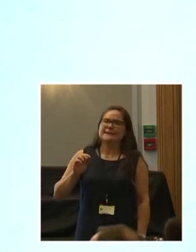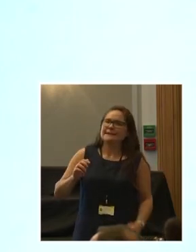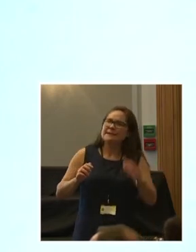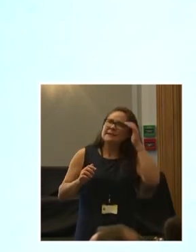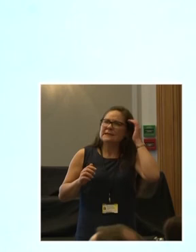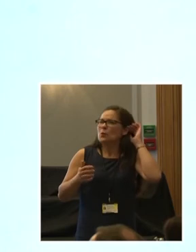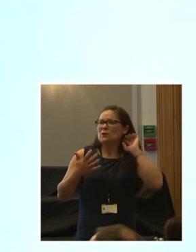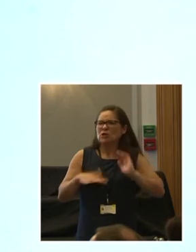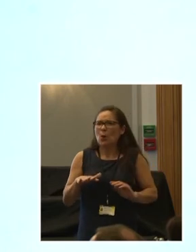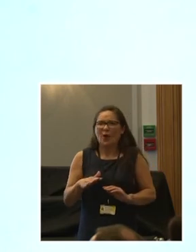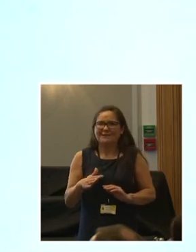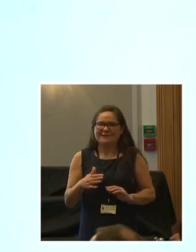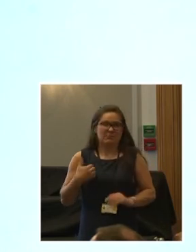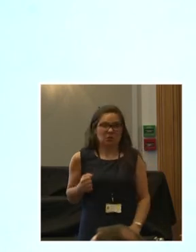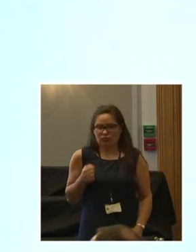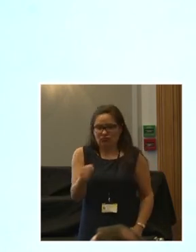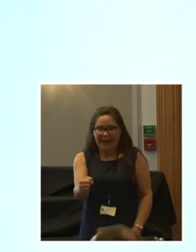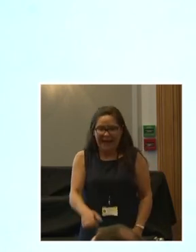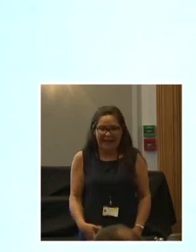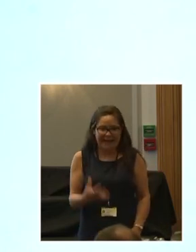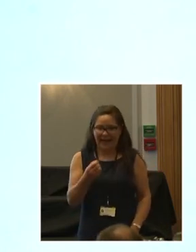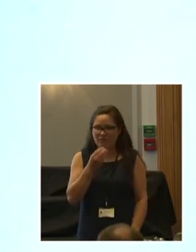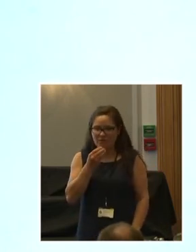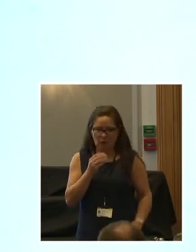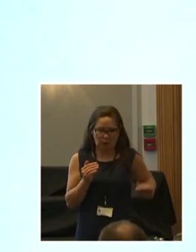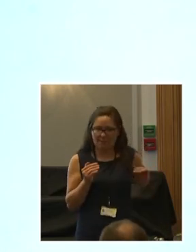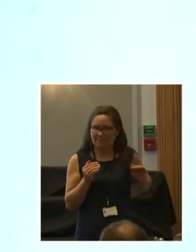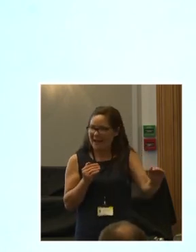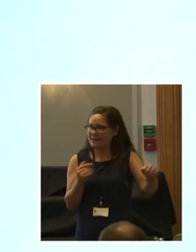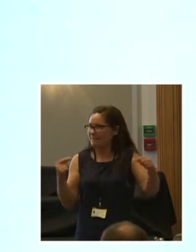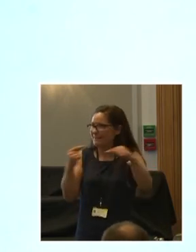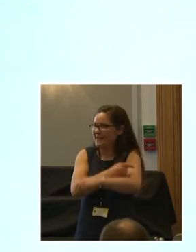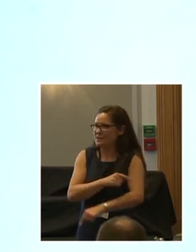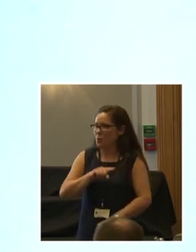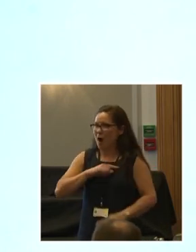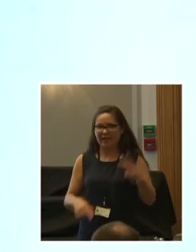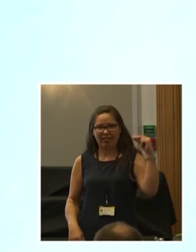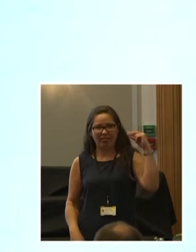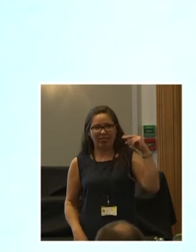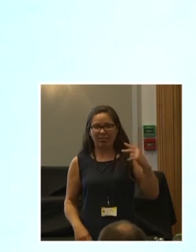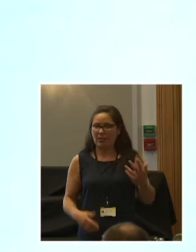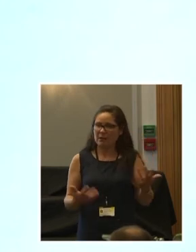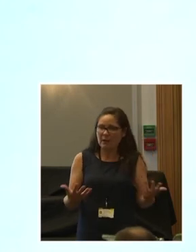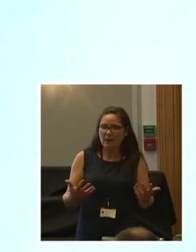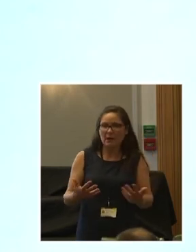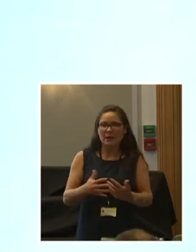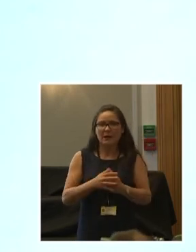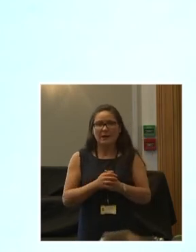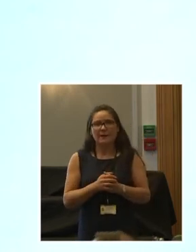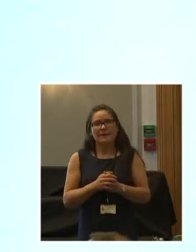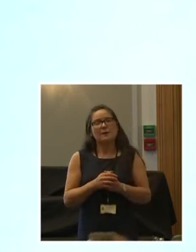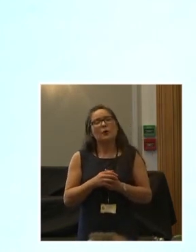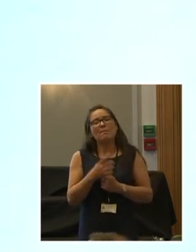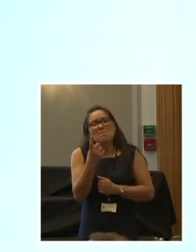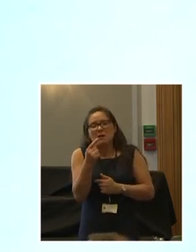definitely don't want that to happen. So I think it's important to have those tools in the toolbox. Don't rule anything out. And even if Braille is